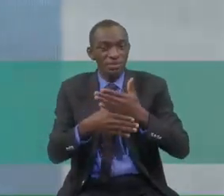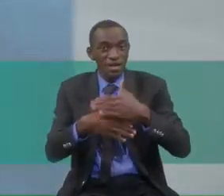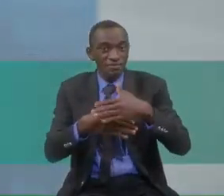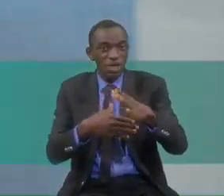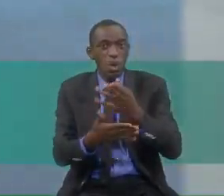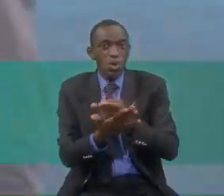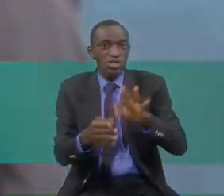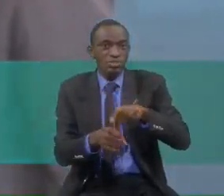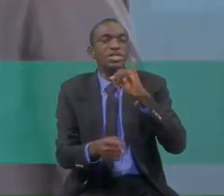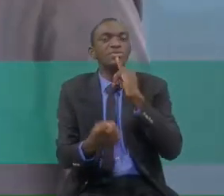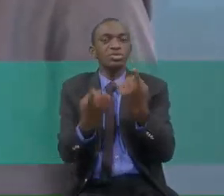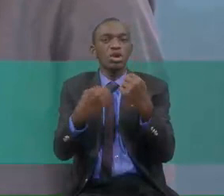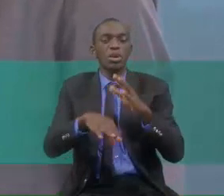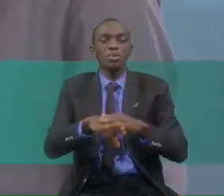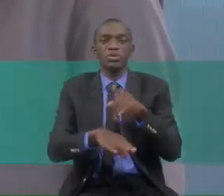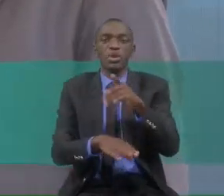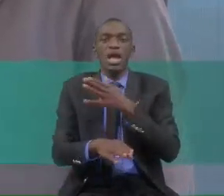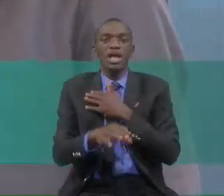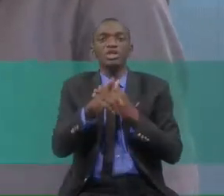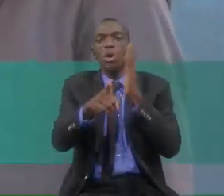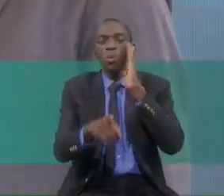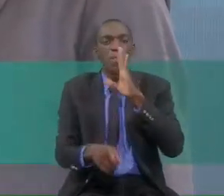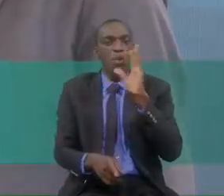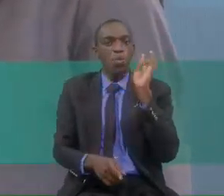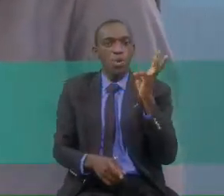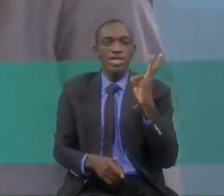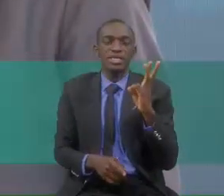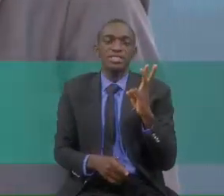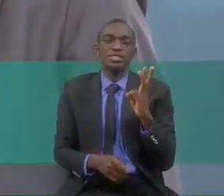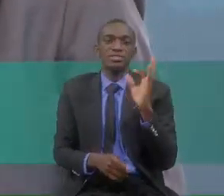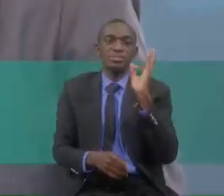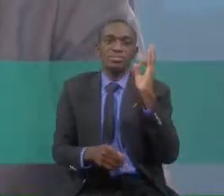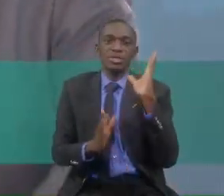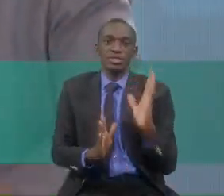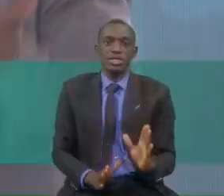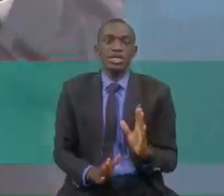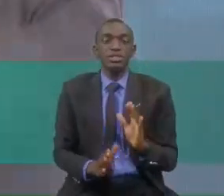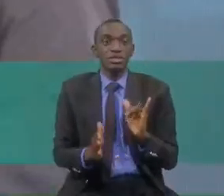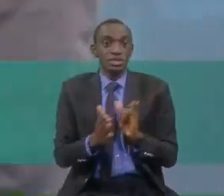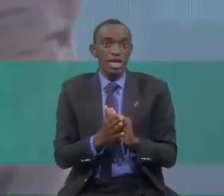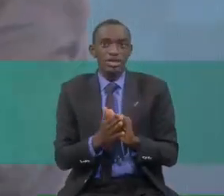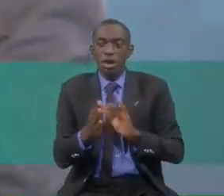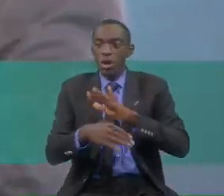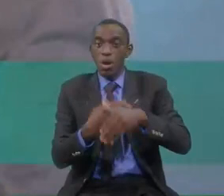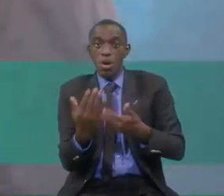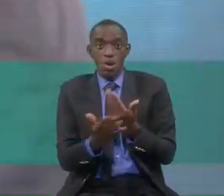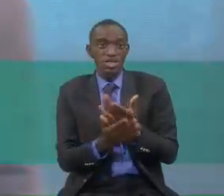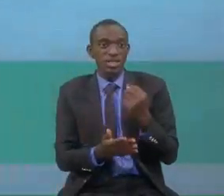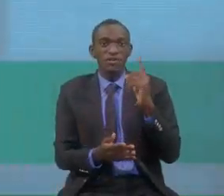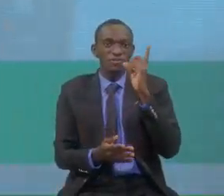be witnesses of the Lord, that all these kind of righteousness, superficial